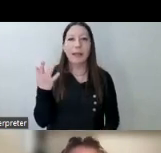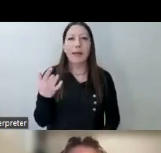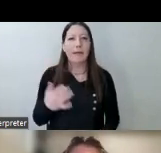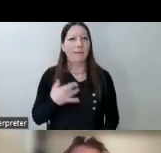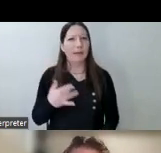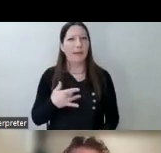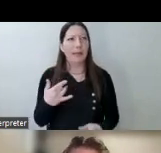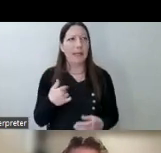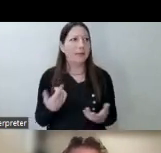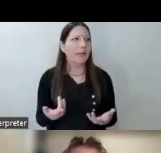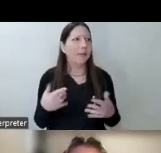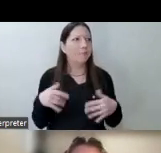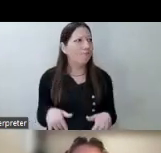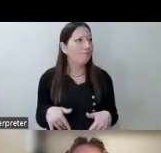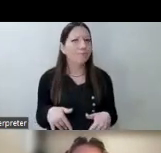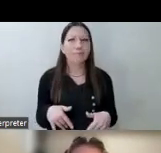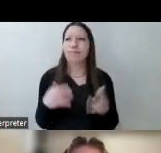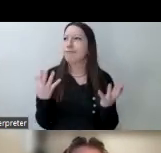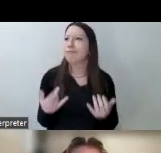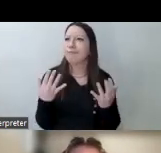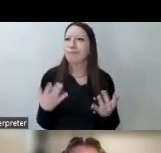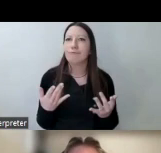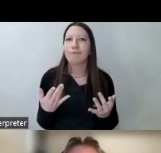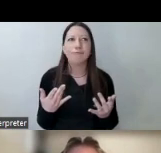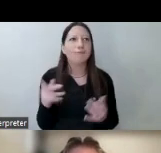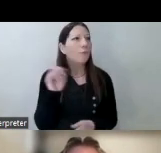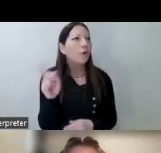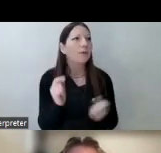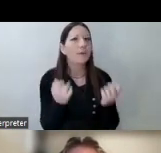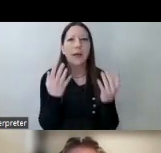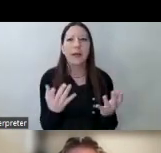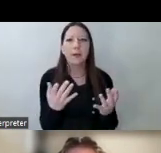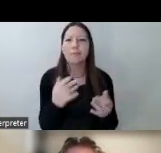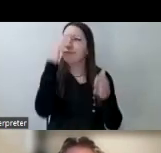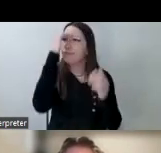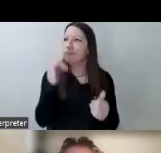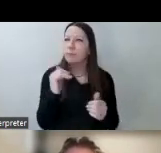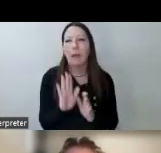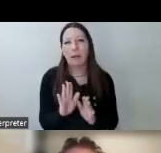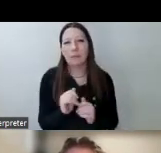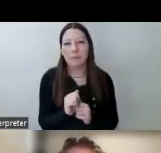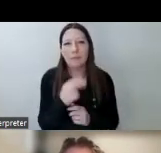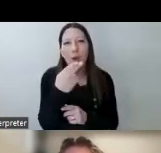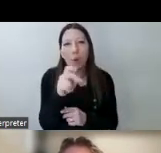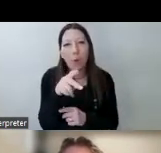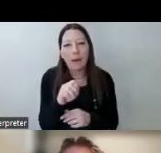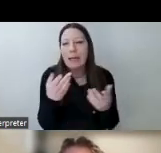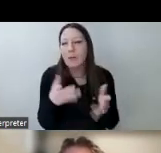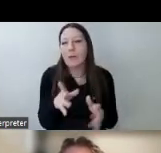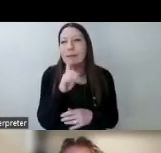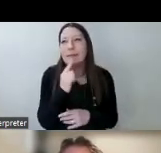I would never actually hope for that. But it was a very weird thing to be going into the summer with an idea of the content I would be